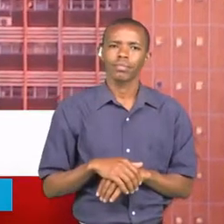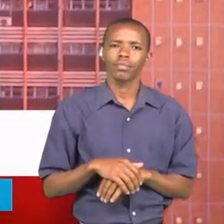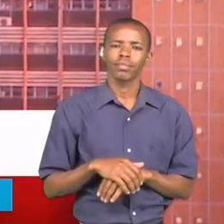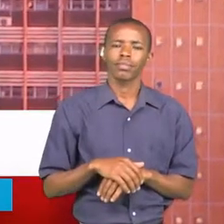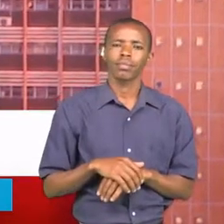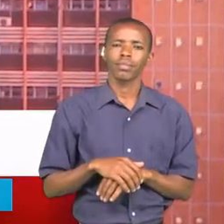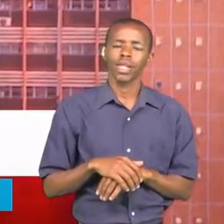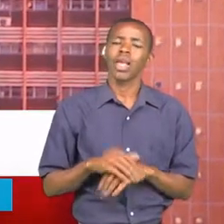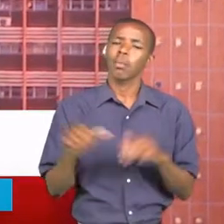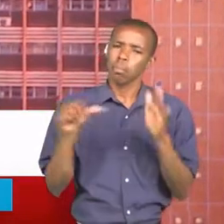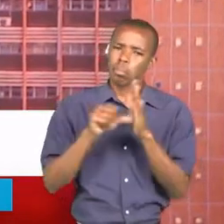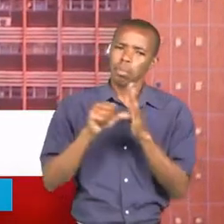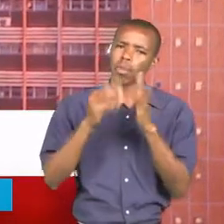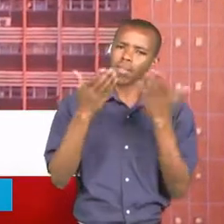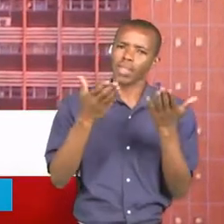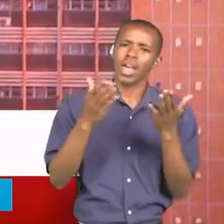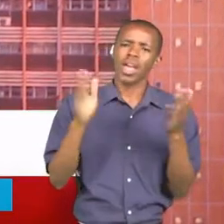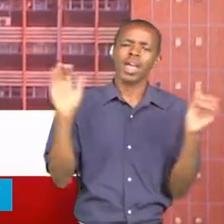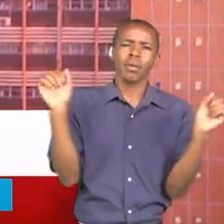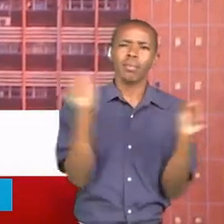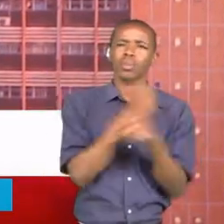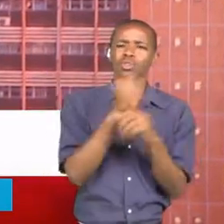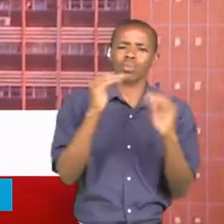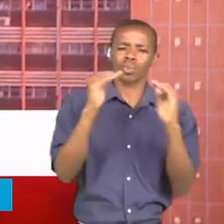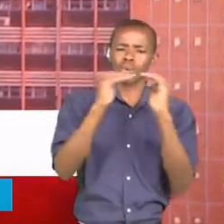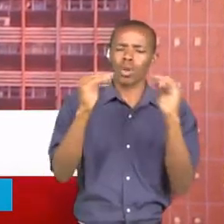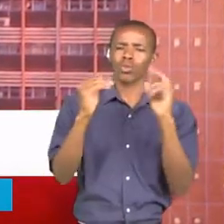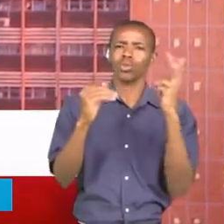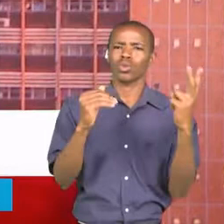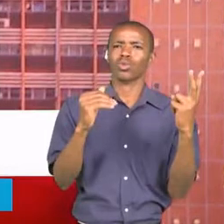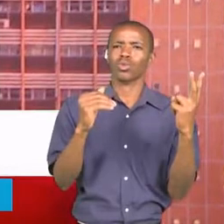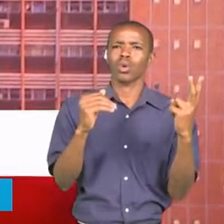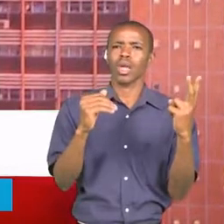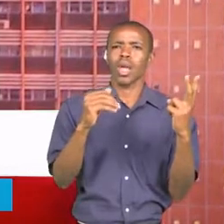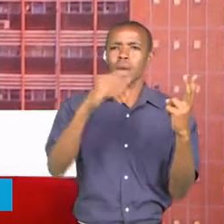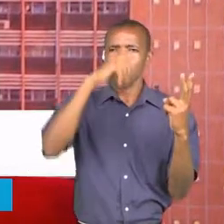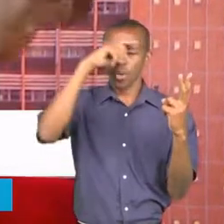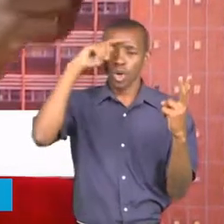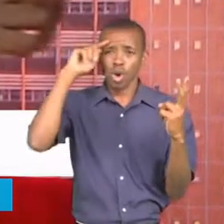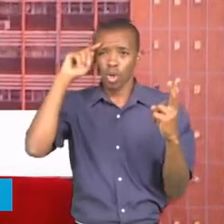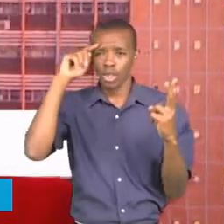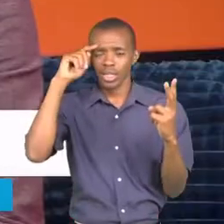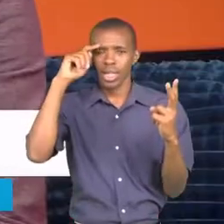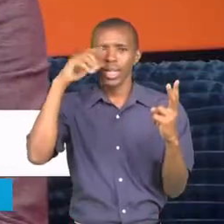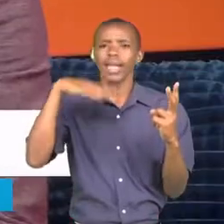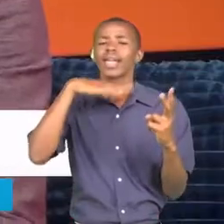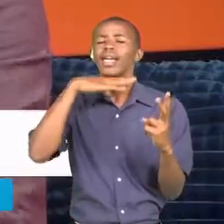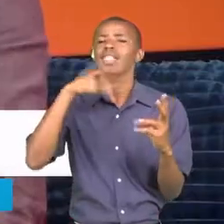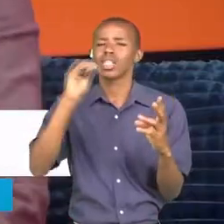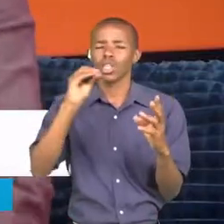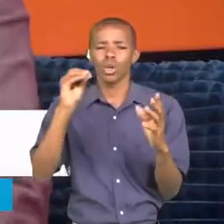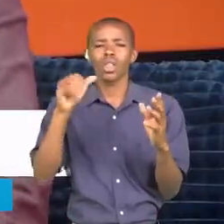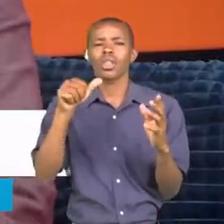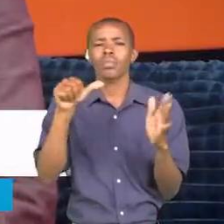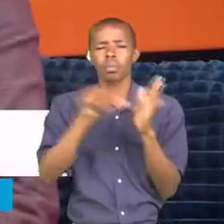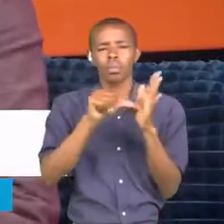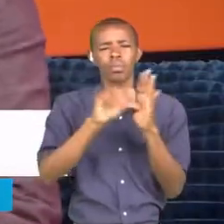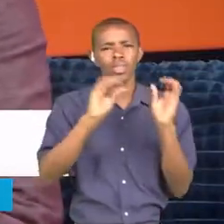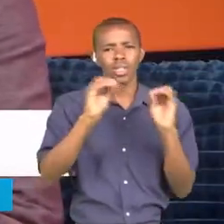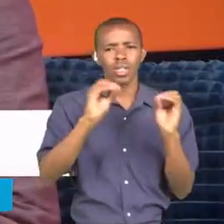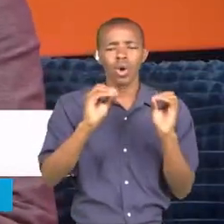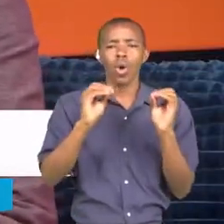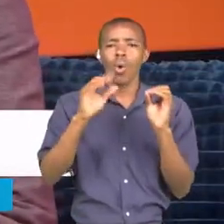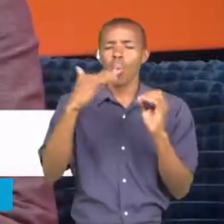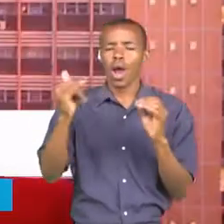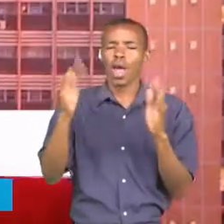There's still a problem. Yes, you cannot equate the two. You cannot say just because someone has not died, there's no problem. Sure. Because a